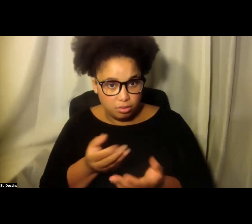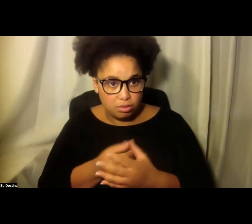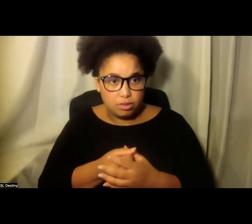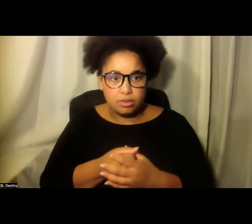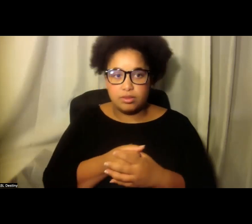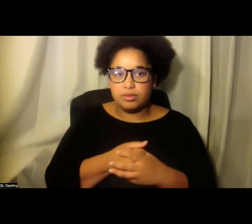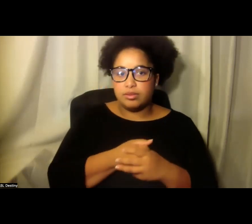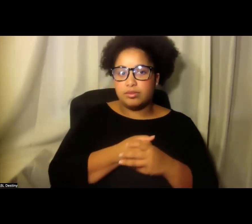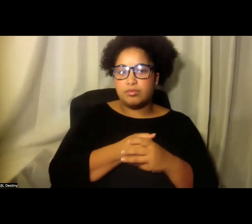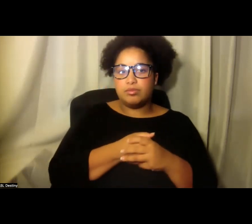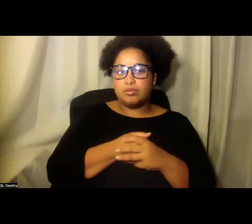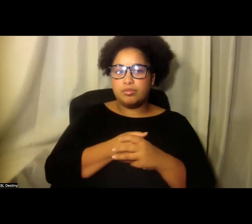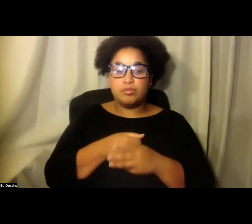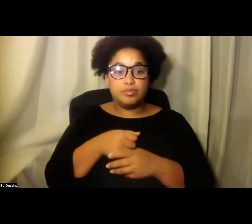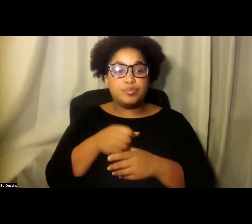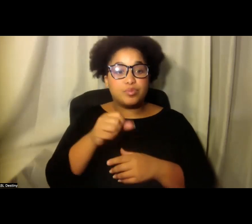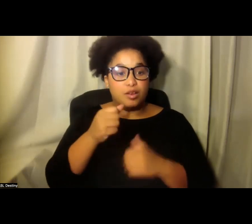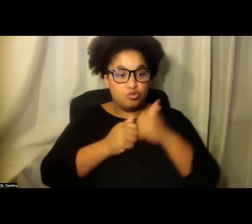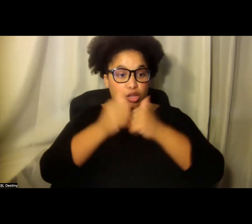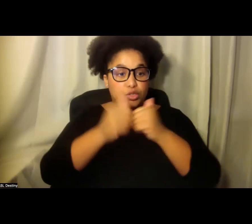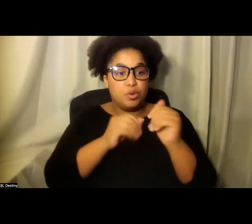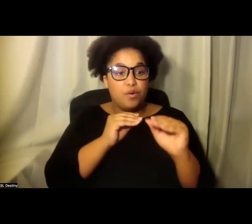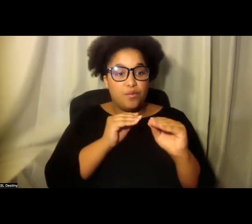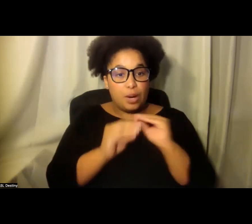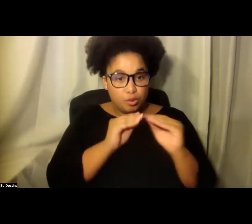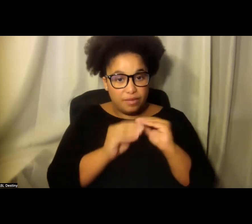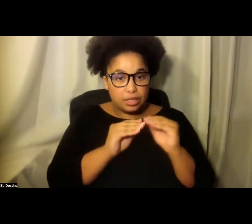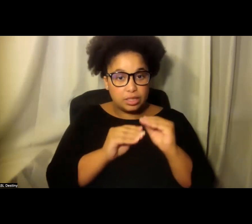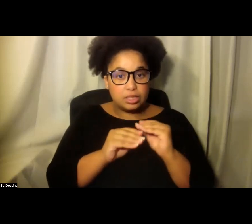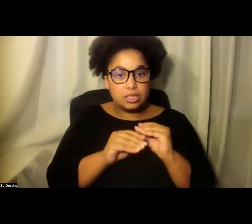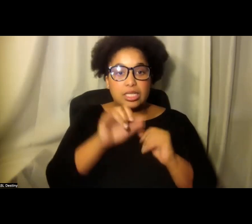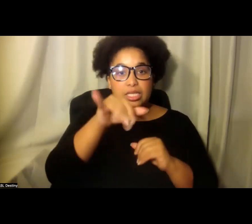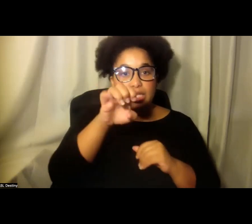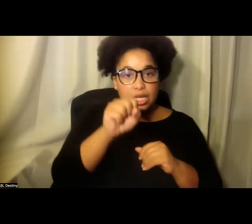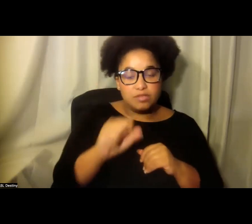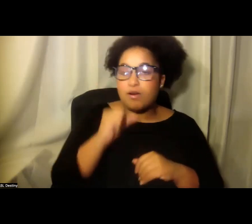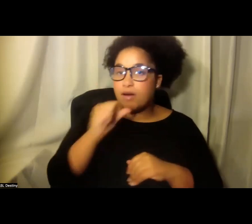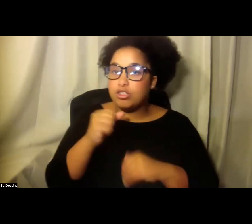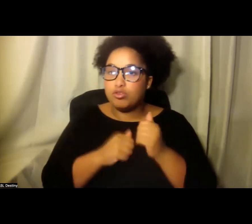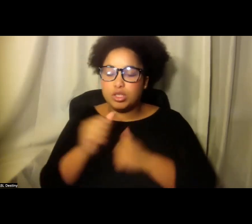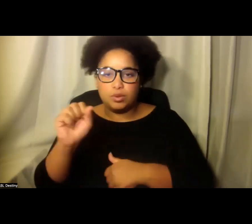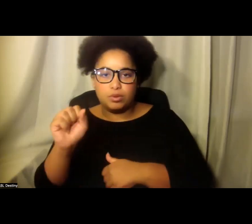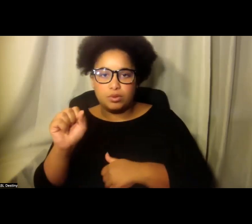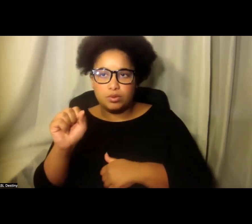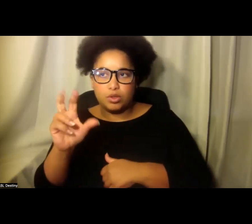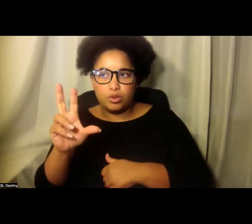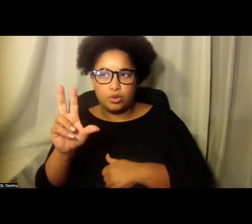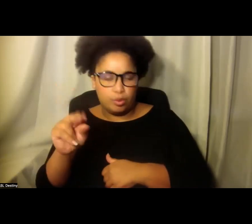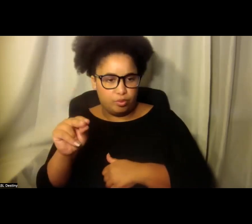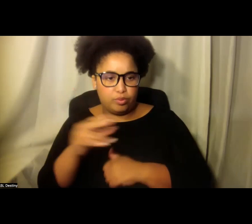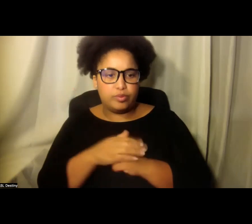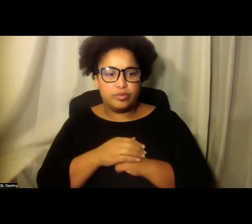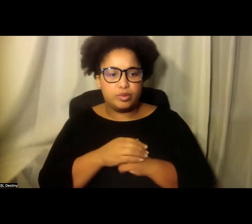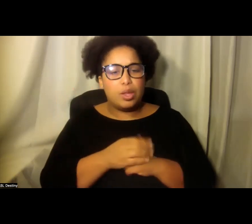Yes, for structural retrofit, yes. For non-structural, no. But there's more than one thing you